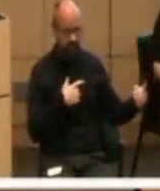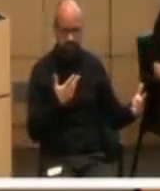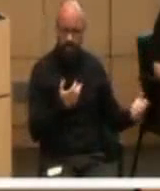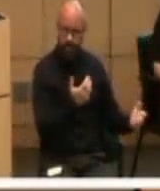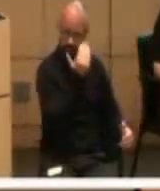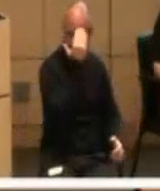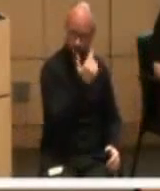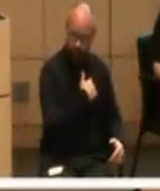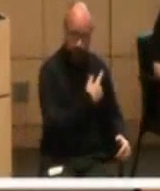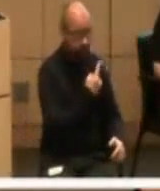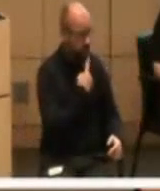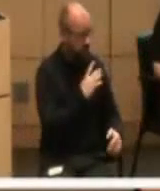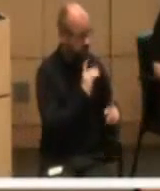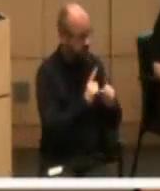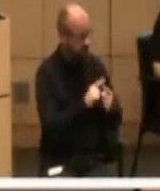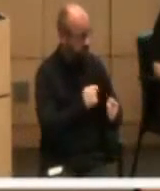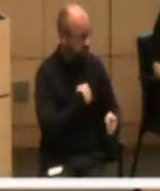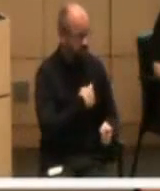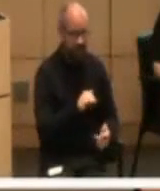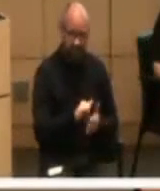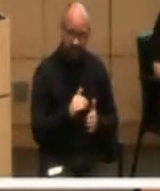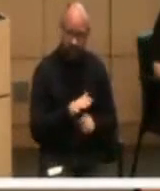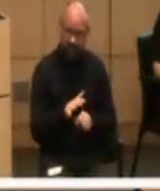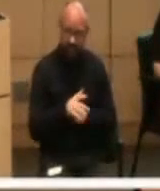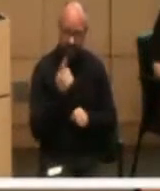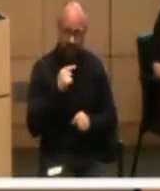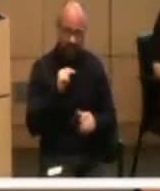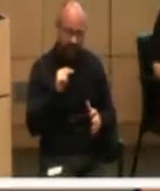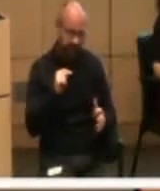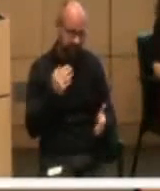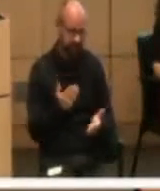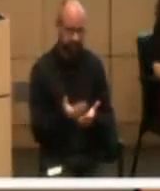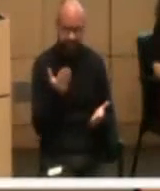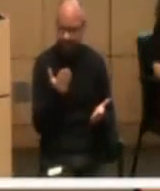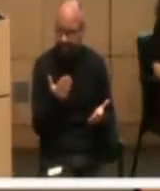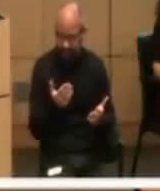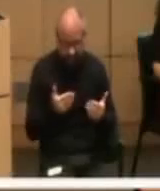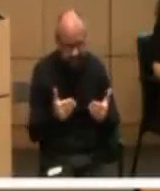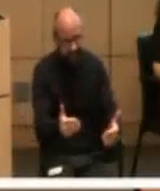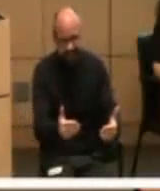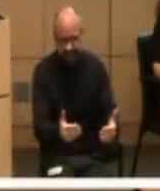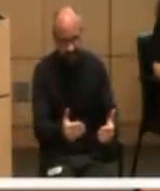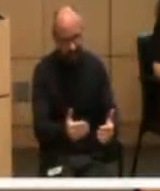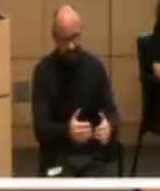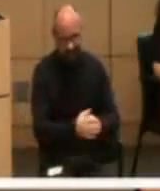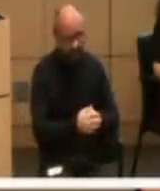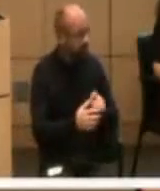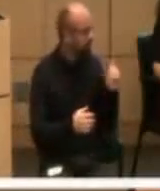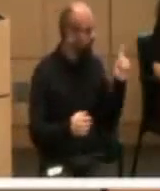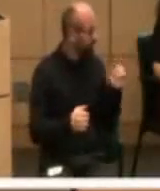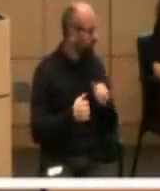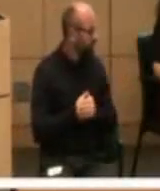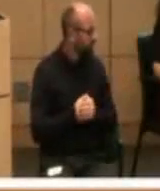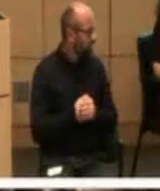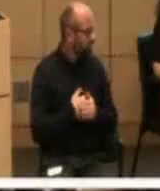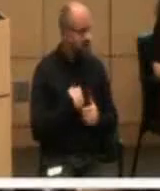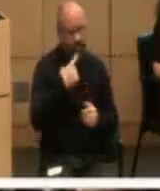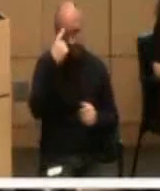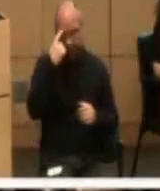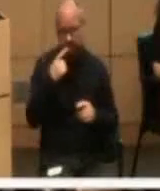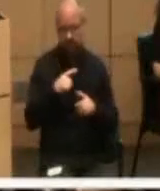that enough to justify amplification? I think it really does depend on kind of what Patricia finds out, but